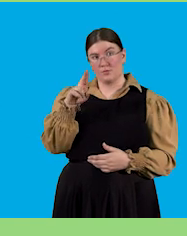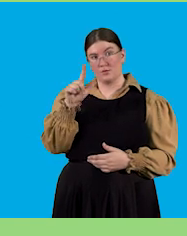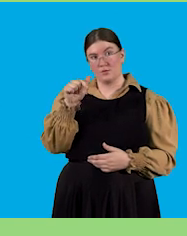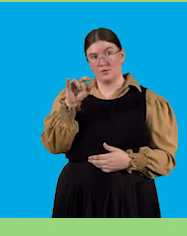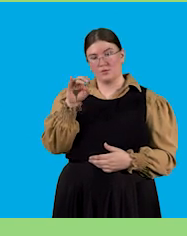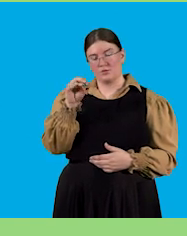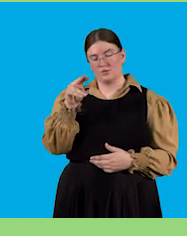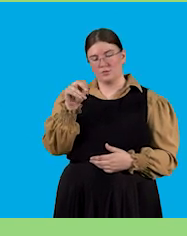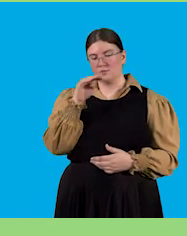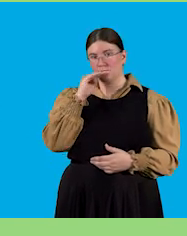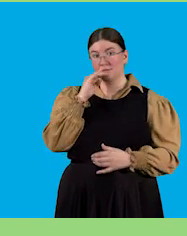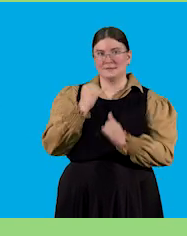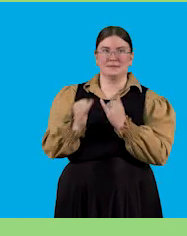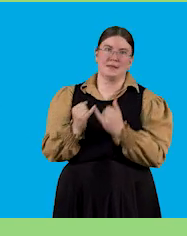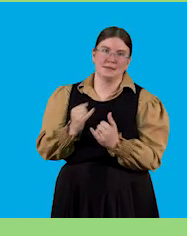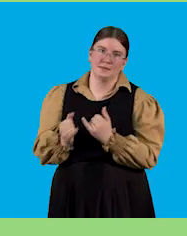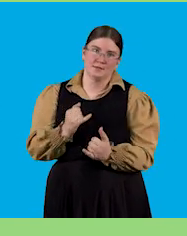for sexual intercourse.